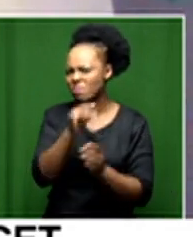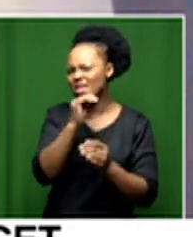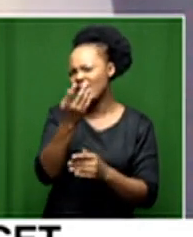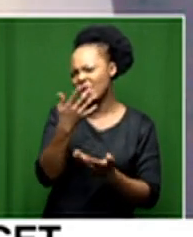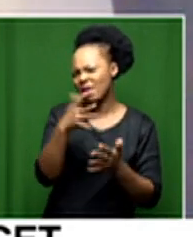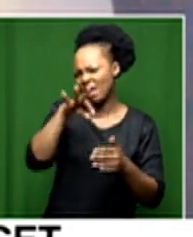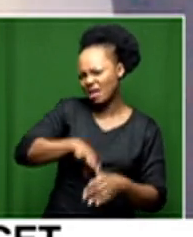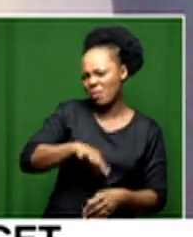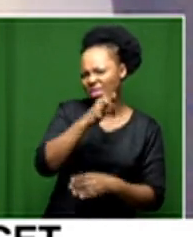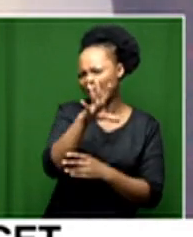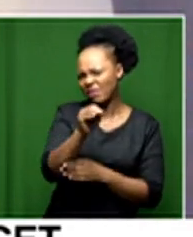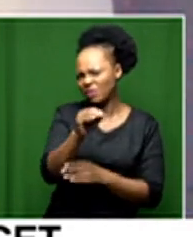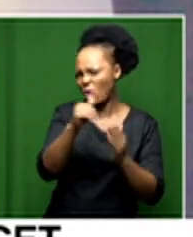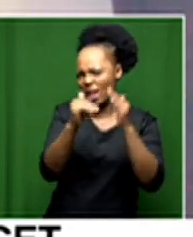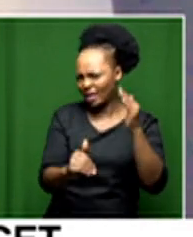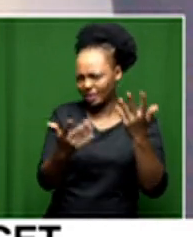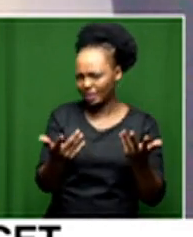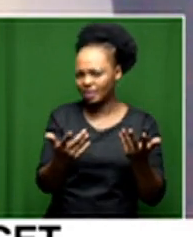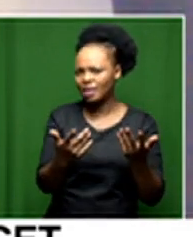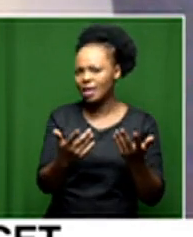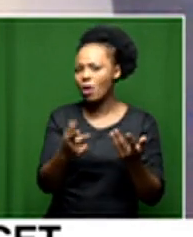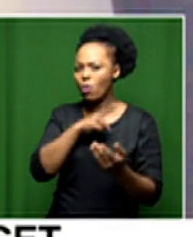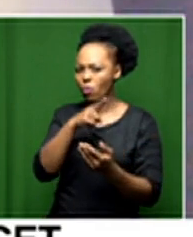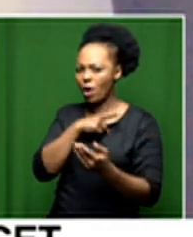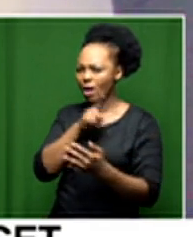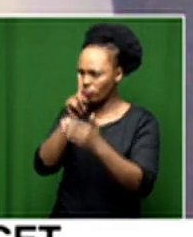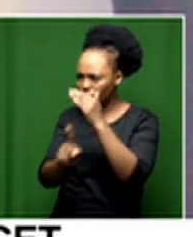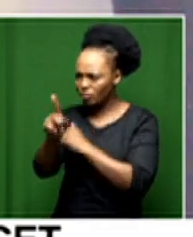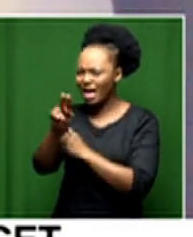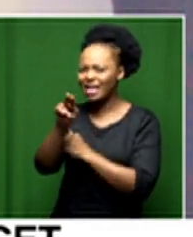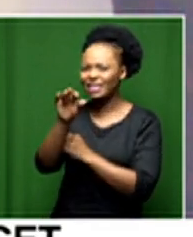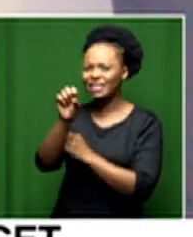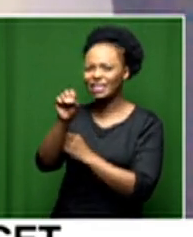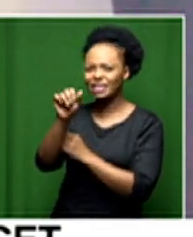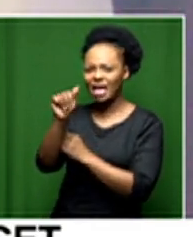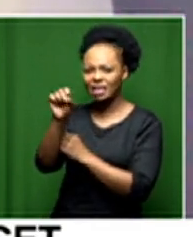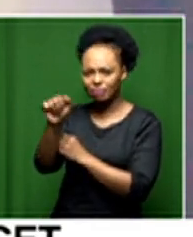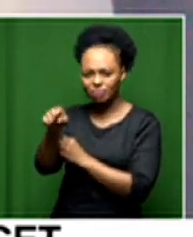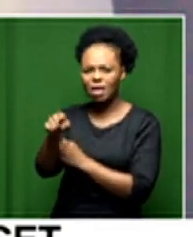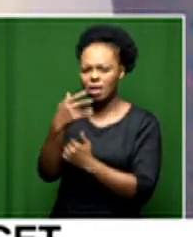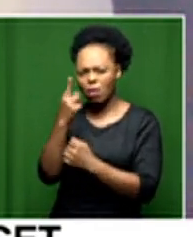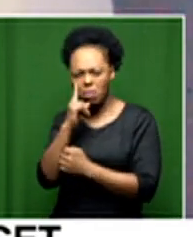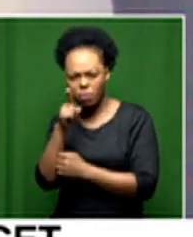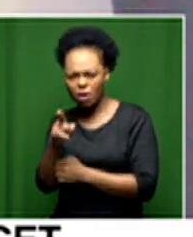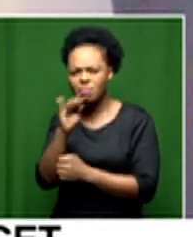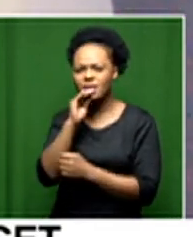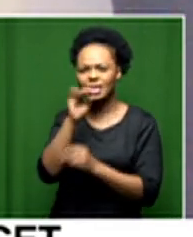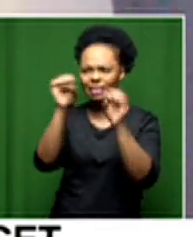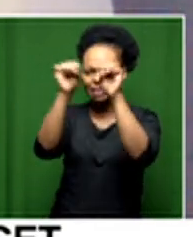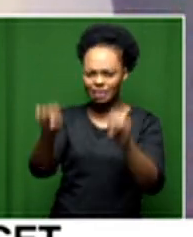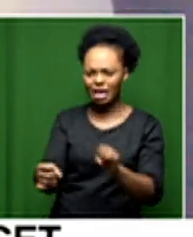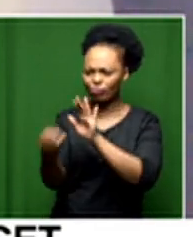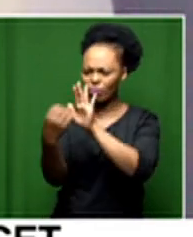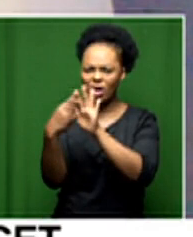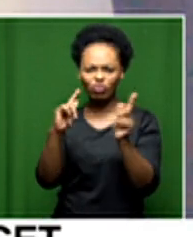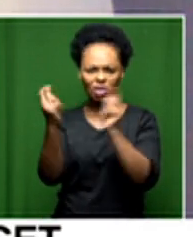less. Now, we verify this data through SARS. When we find later that the circumstances have changed, it means that we cannot